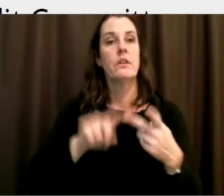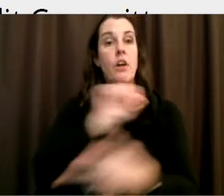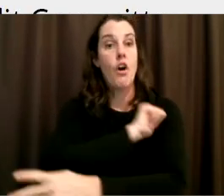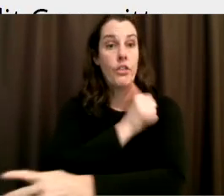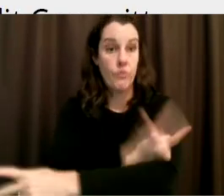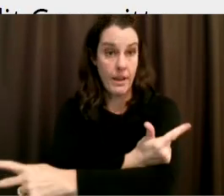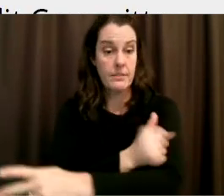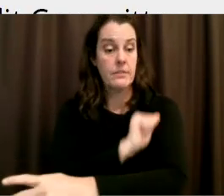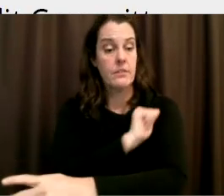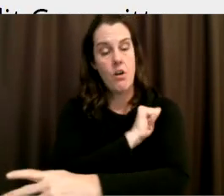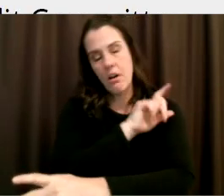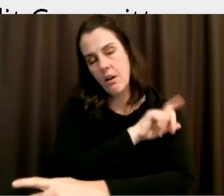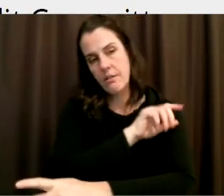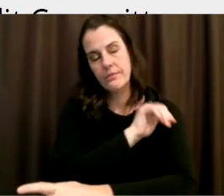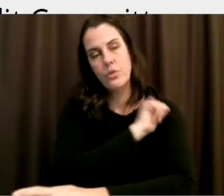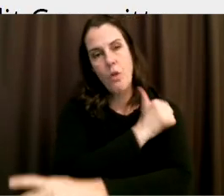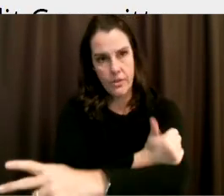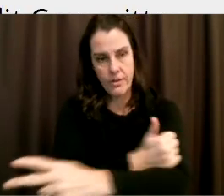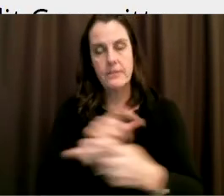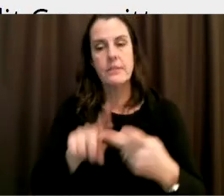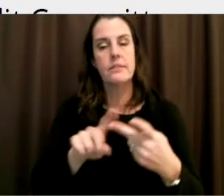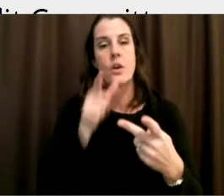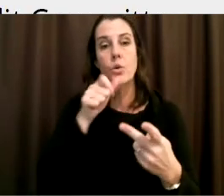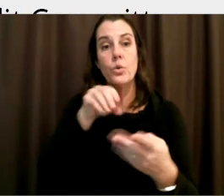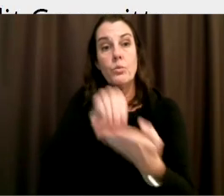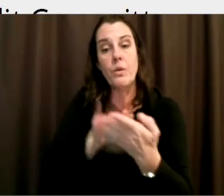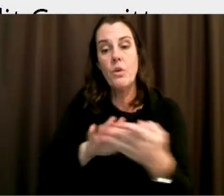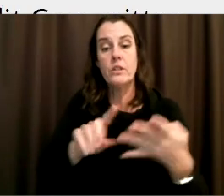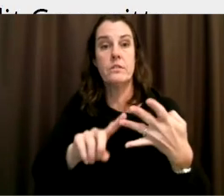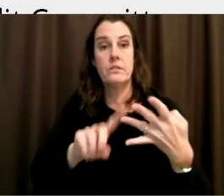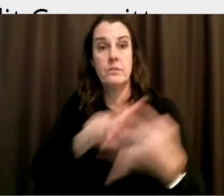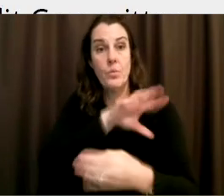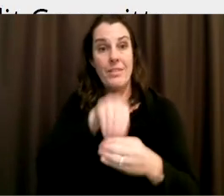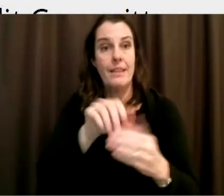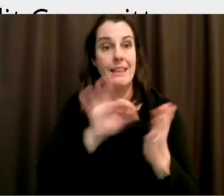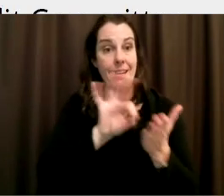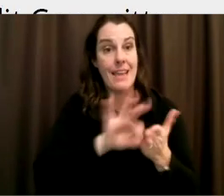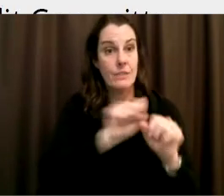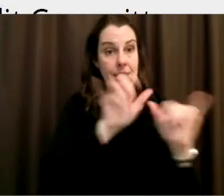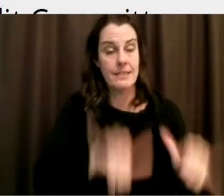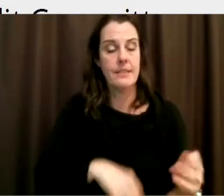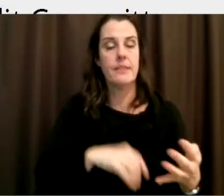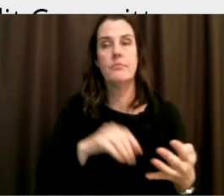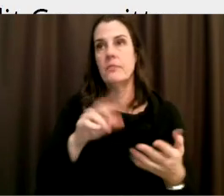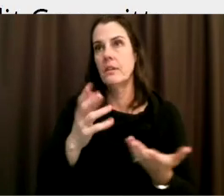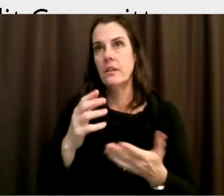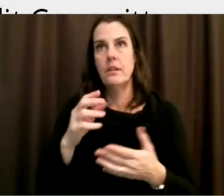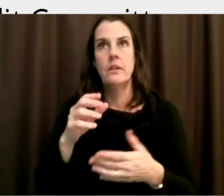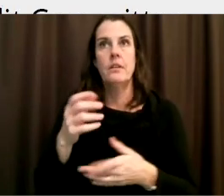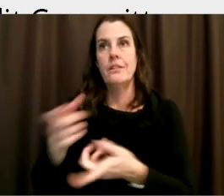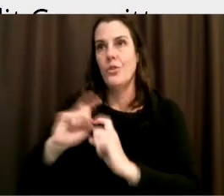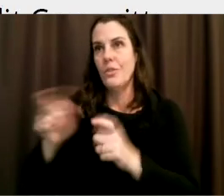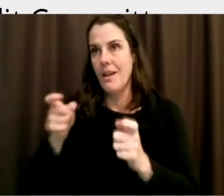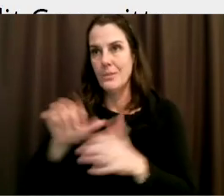of those assets, who records those assets within the accounting system or your inventory system or your donor management system,